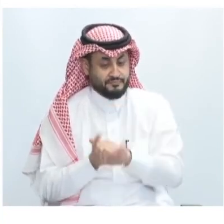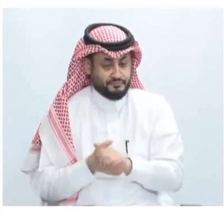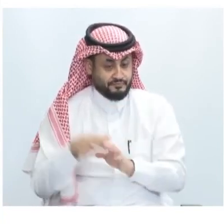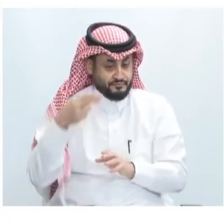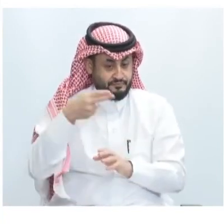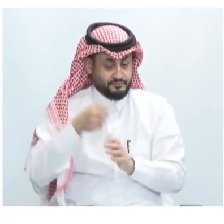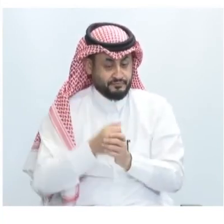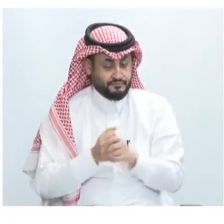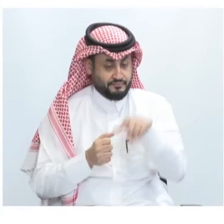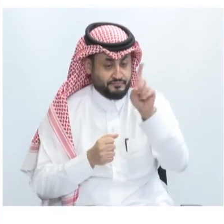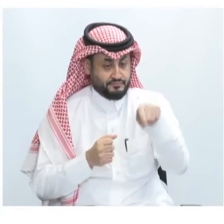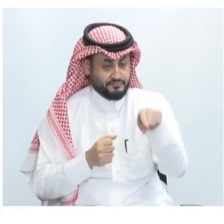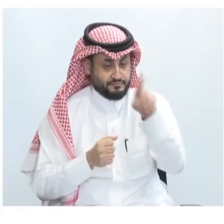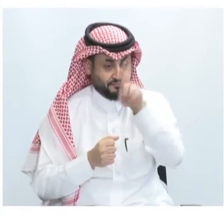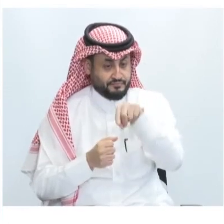H.